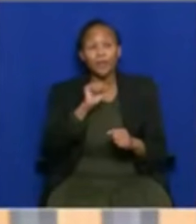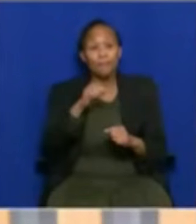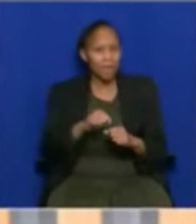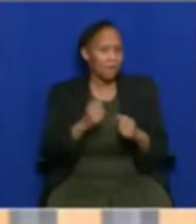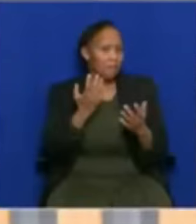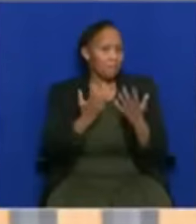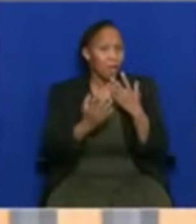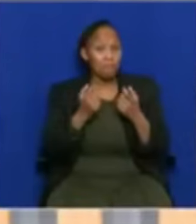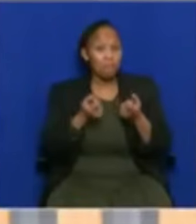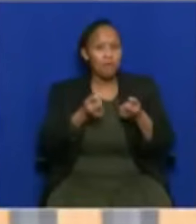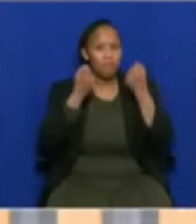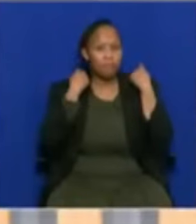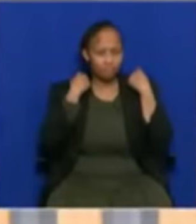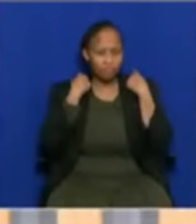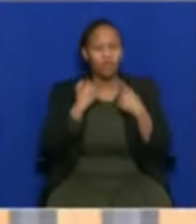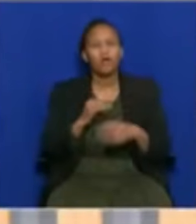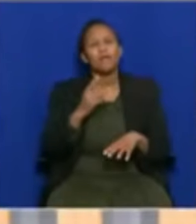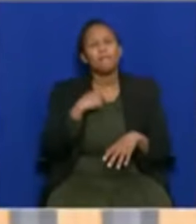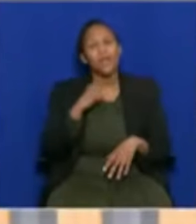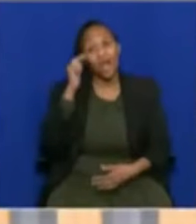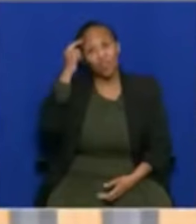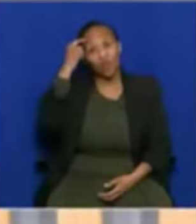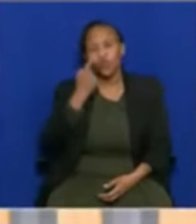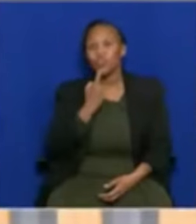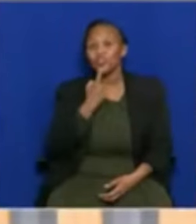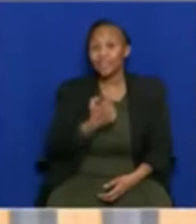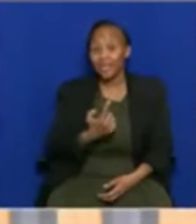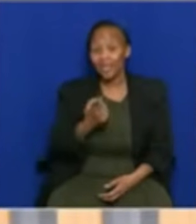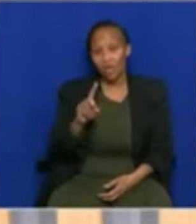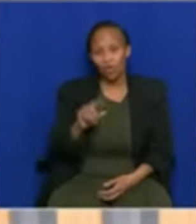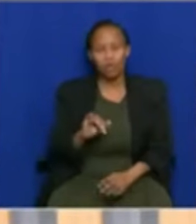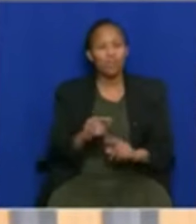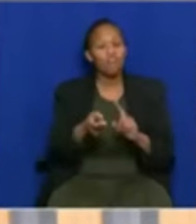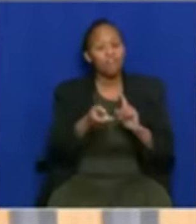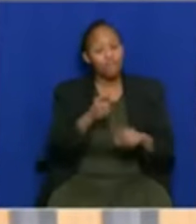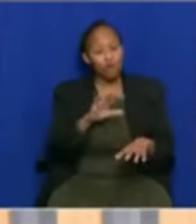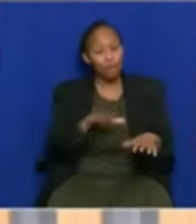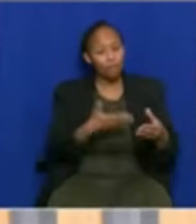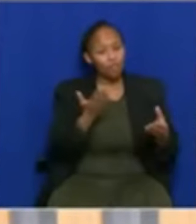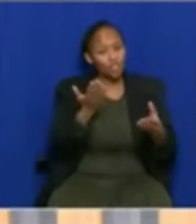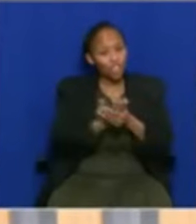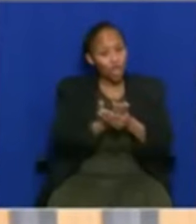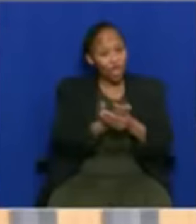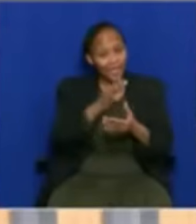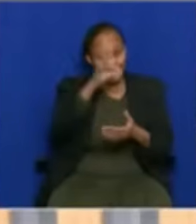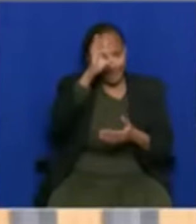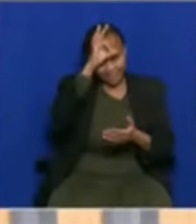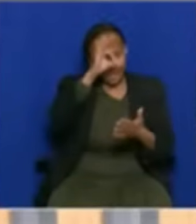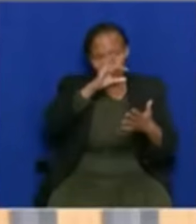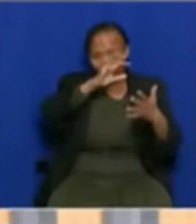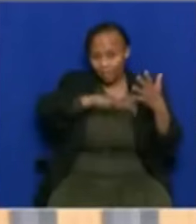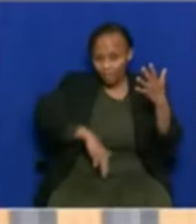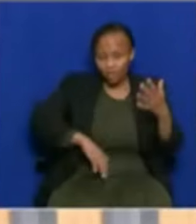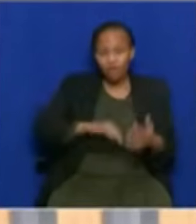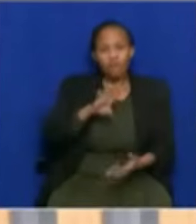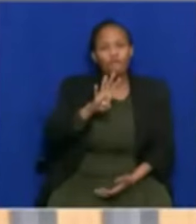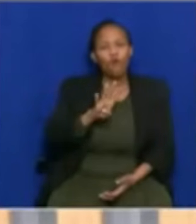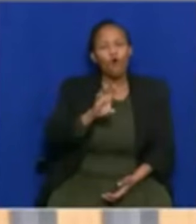had said that in these dockets, all there was, the 404, the Cape Town and